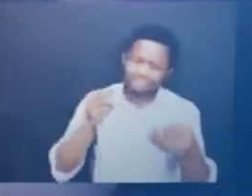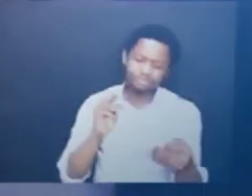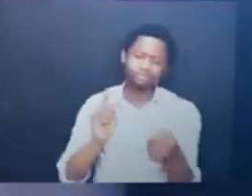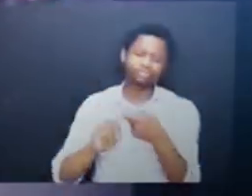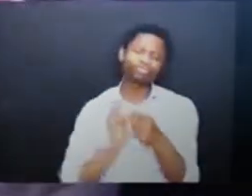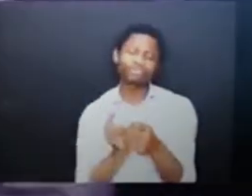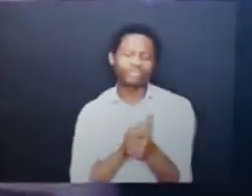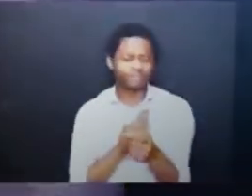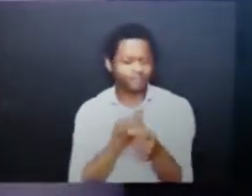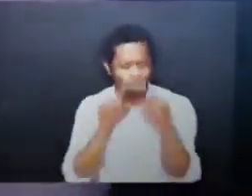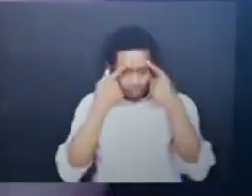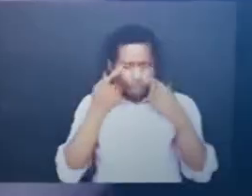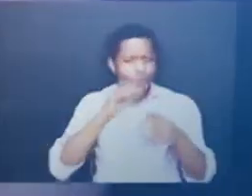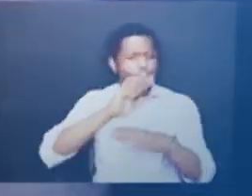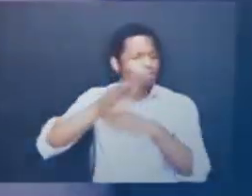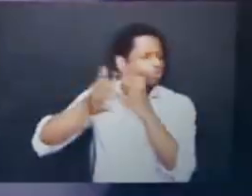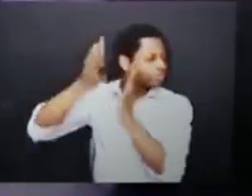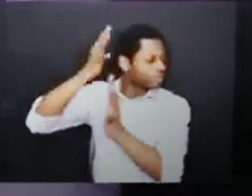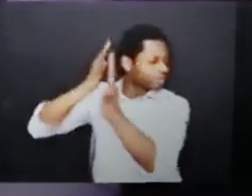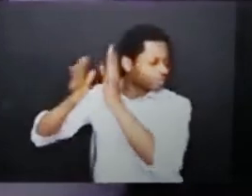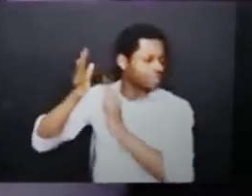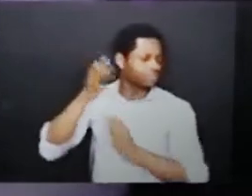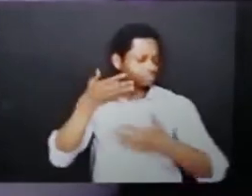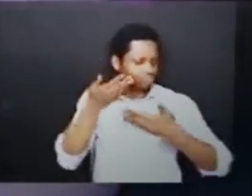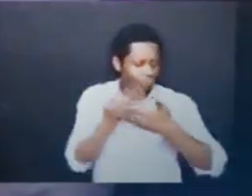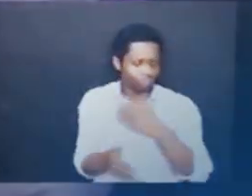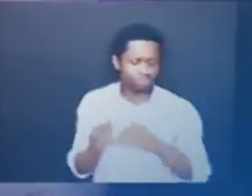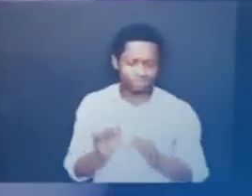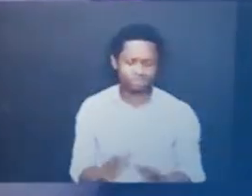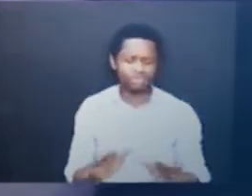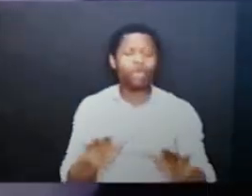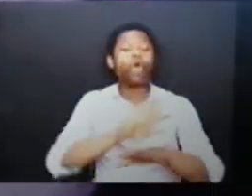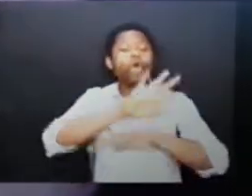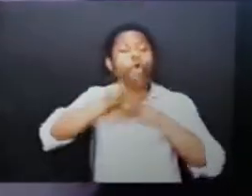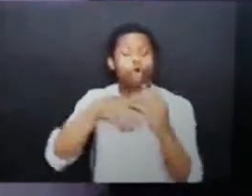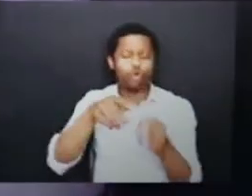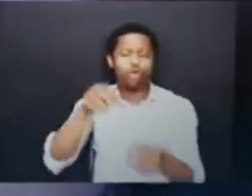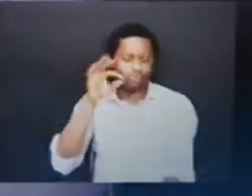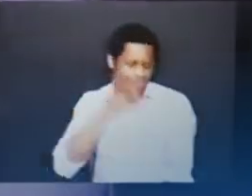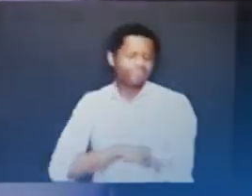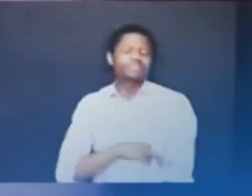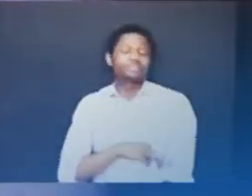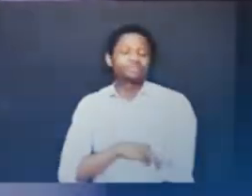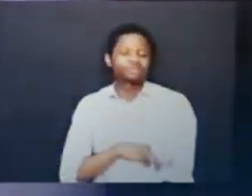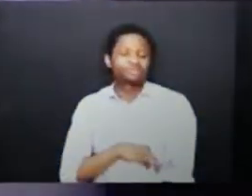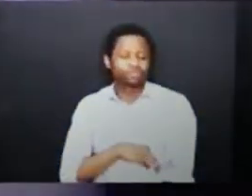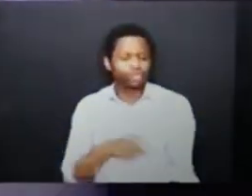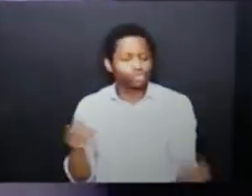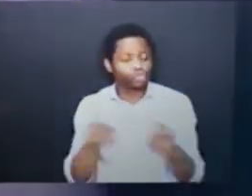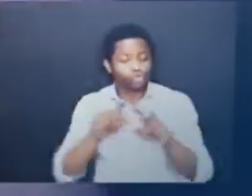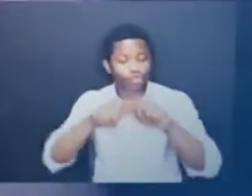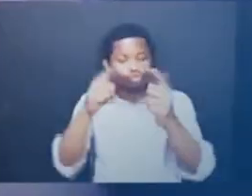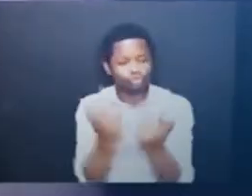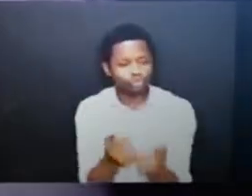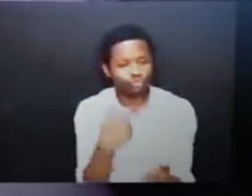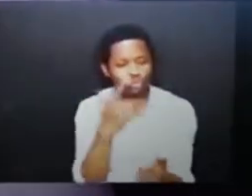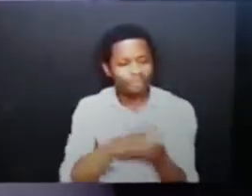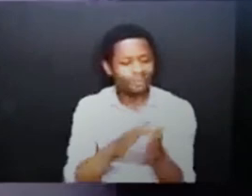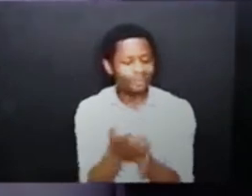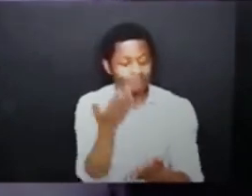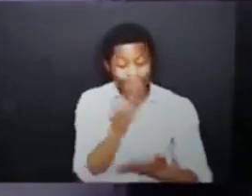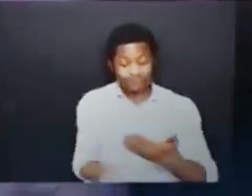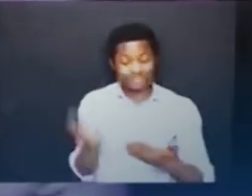generations. Those of us who are born again should believe that we are planted by streams of